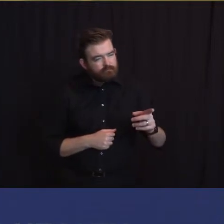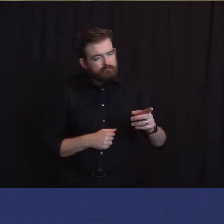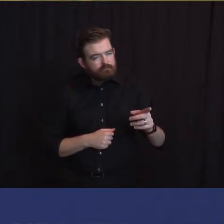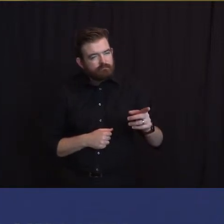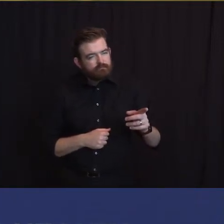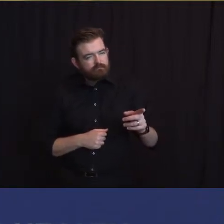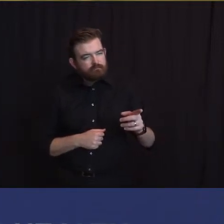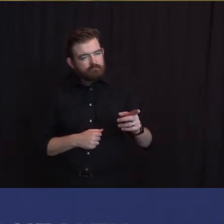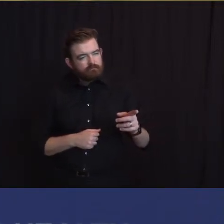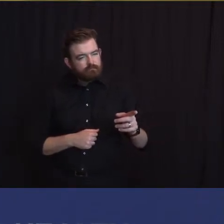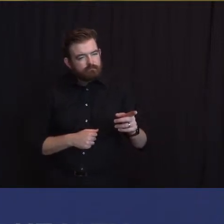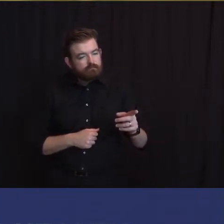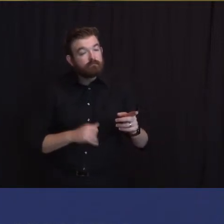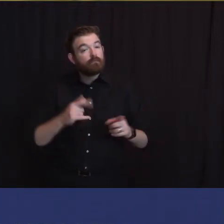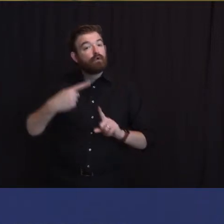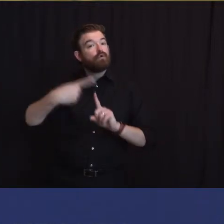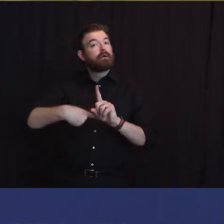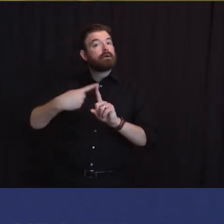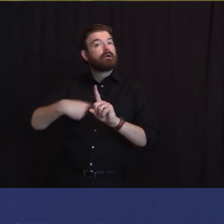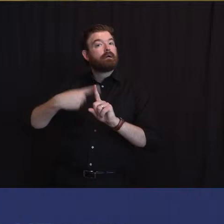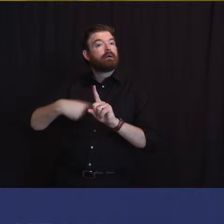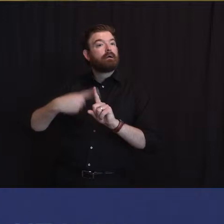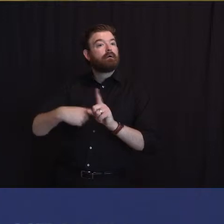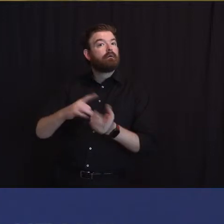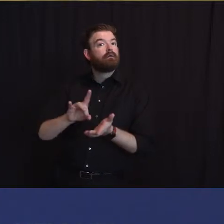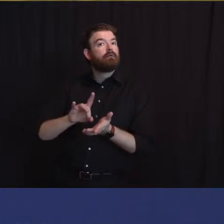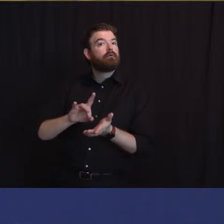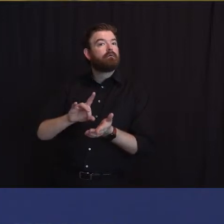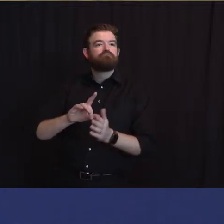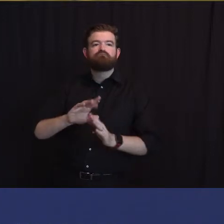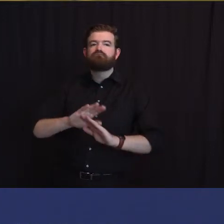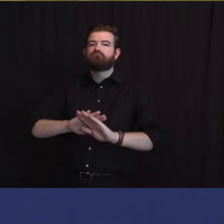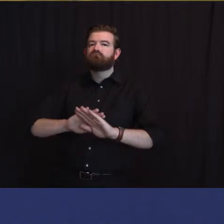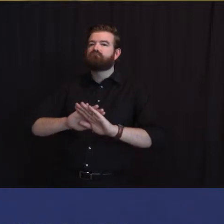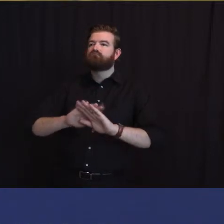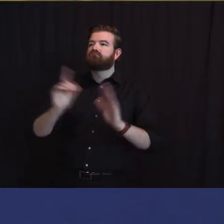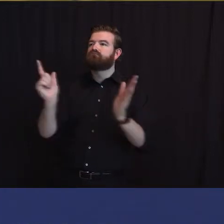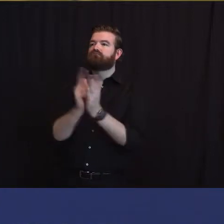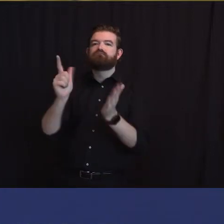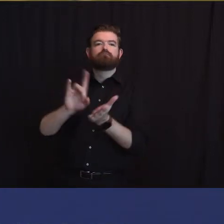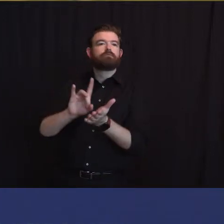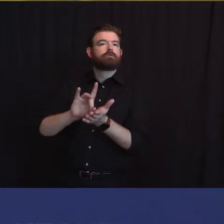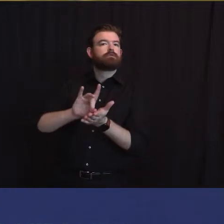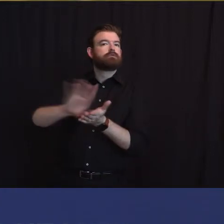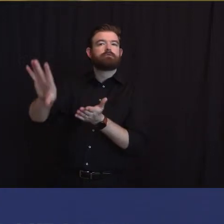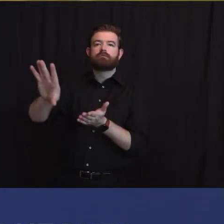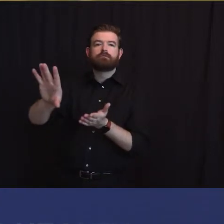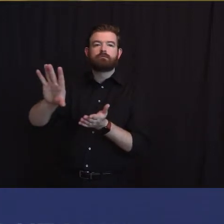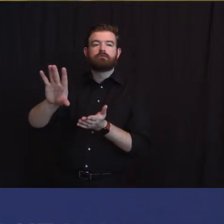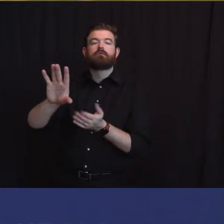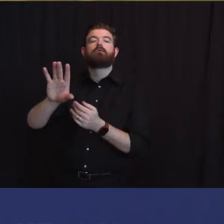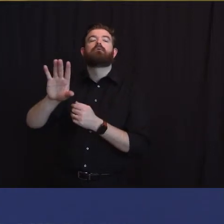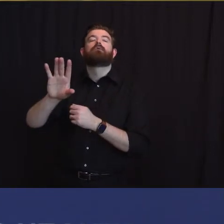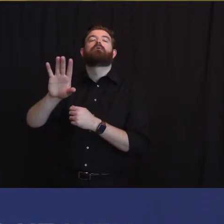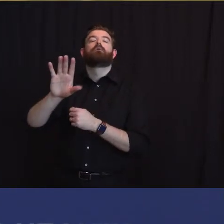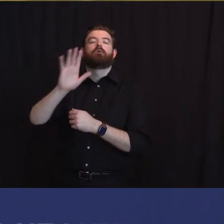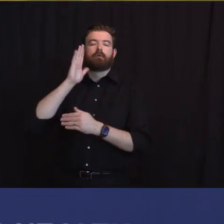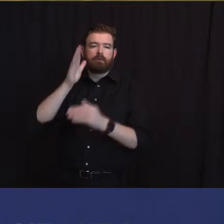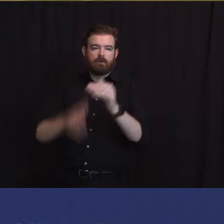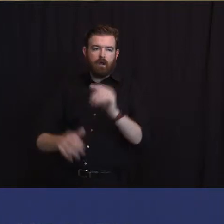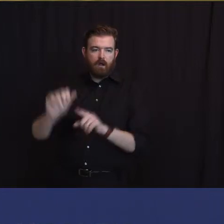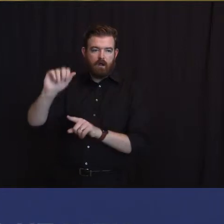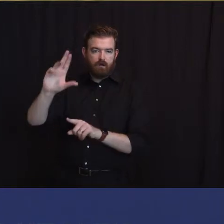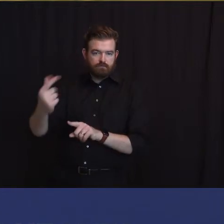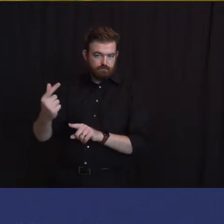mid-August. Do you plan to extend it further? Okay. How are discussions with the legislature going in regards to those protections and expanding rental relief?